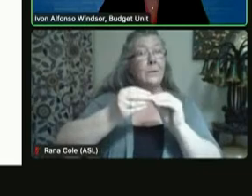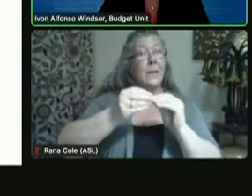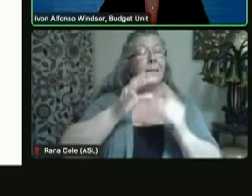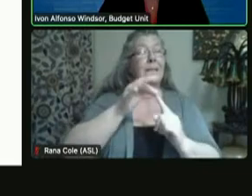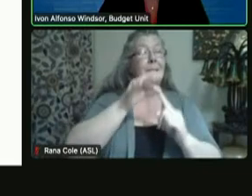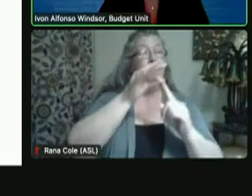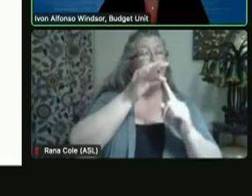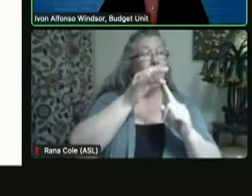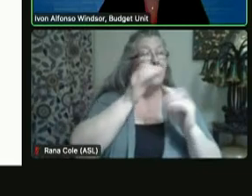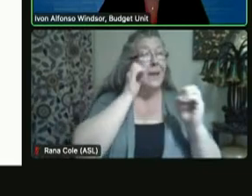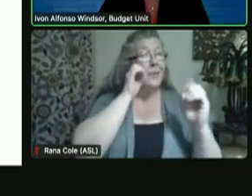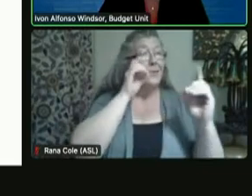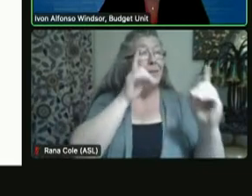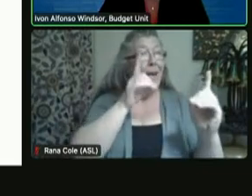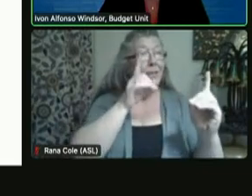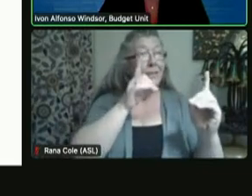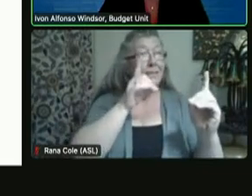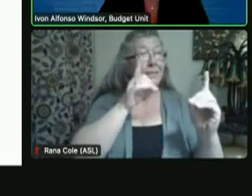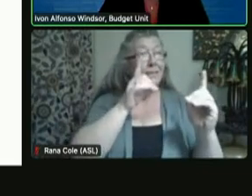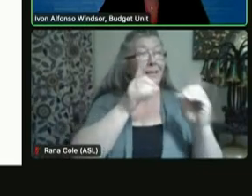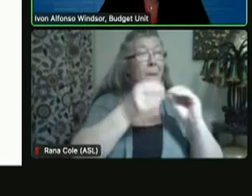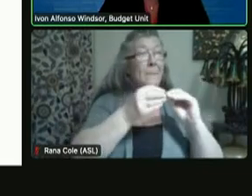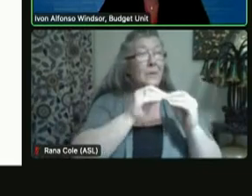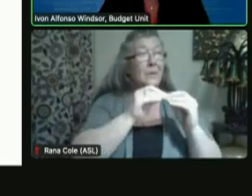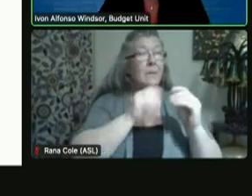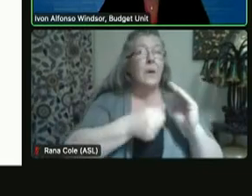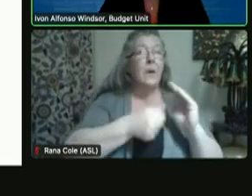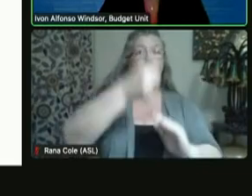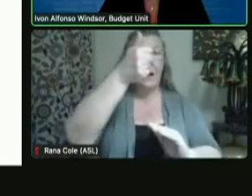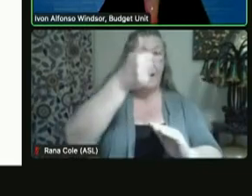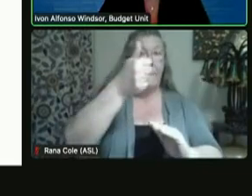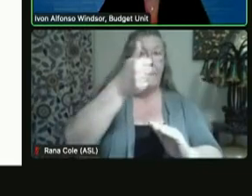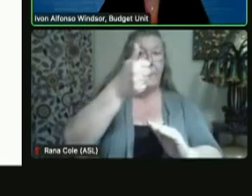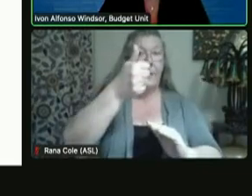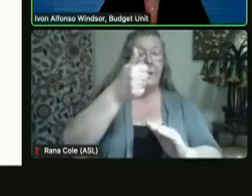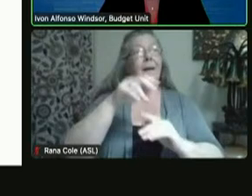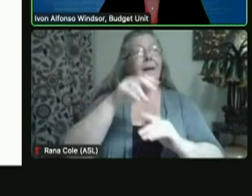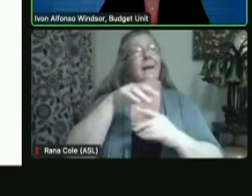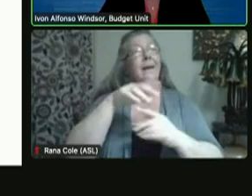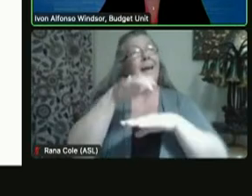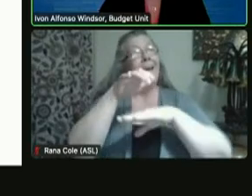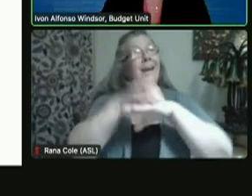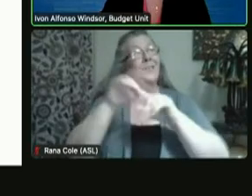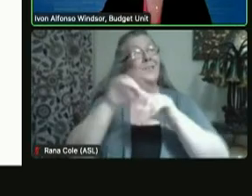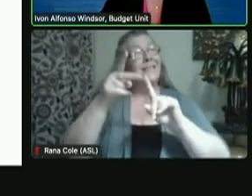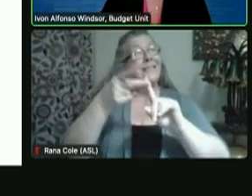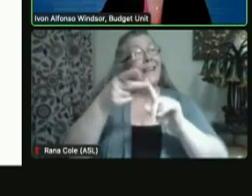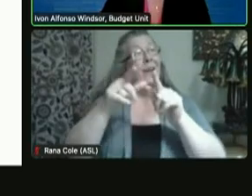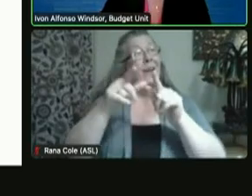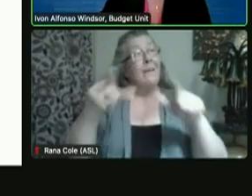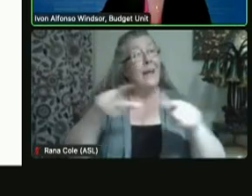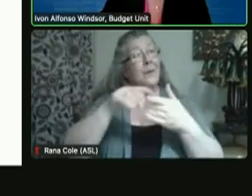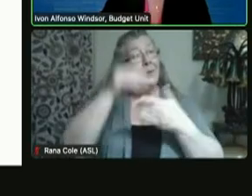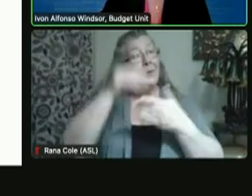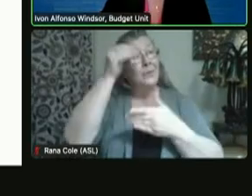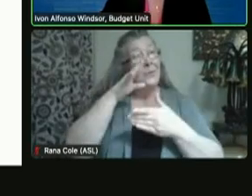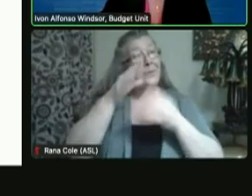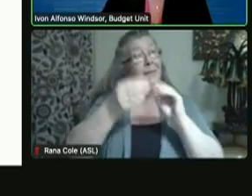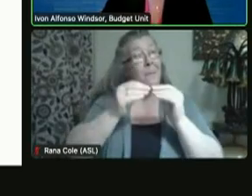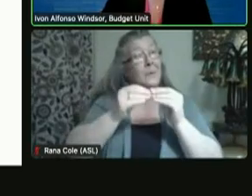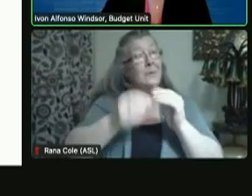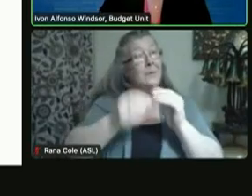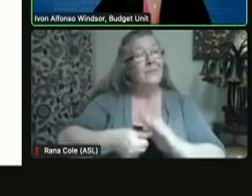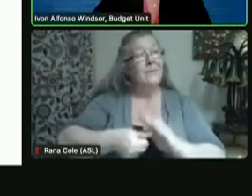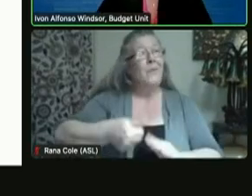English learners have increased by 1.5% and 6.3% respectively. But in contrast, the